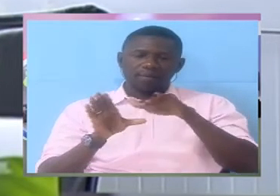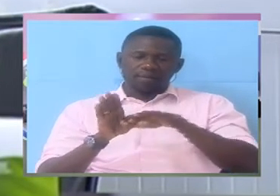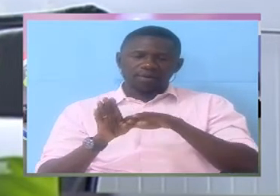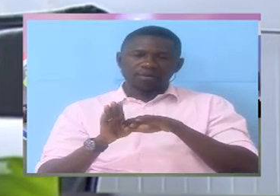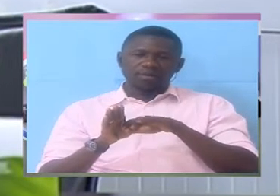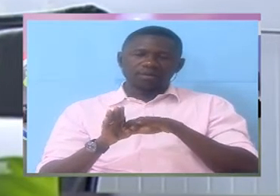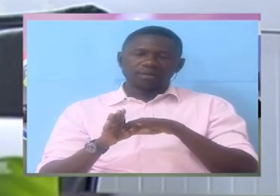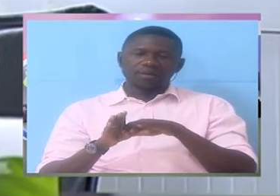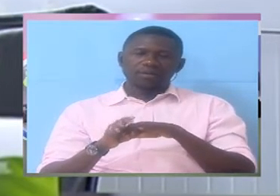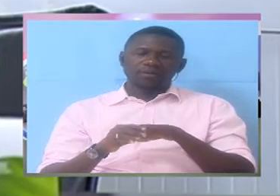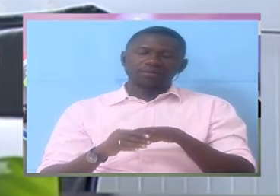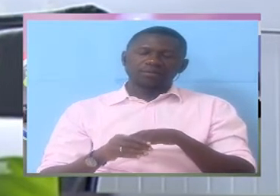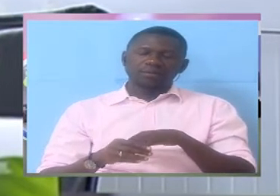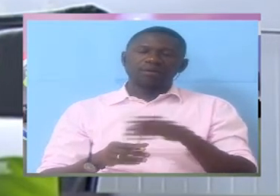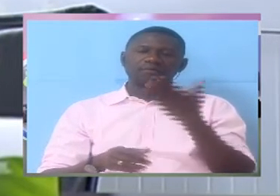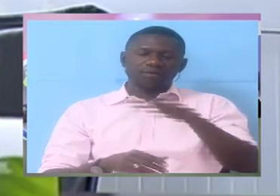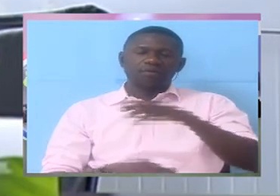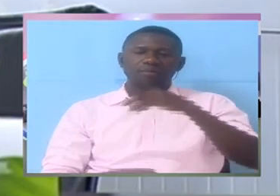PPP.